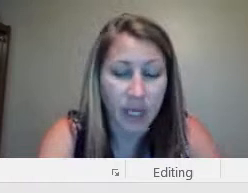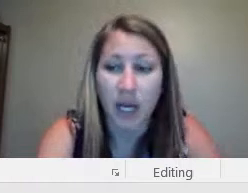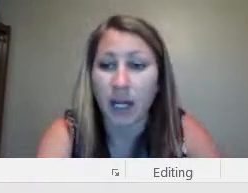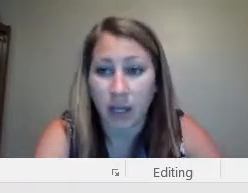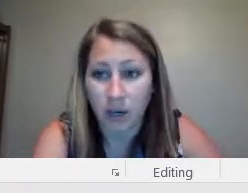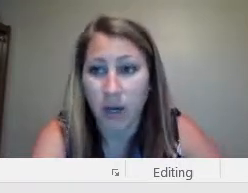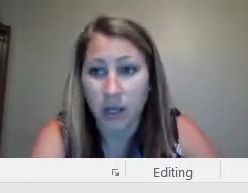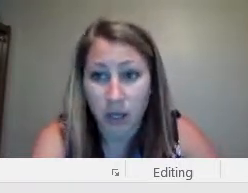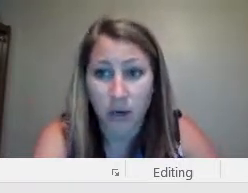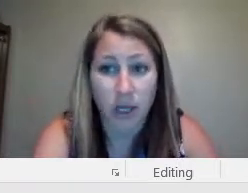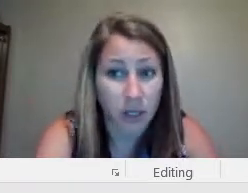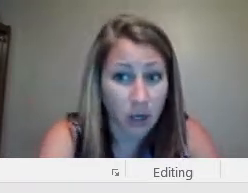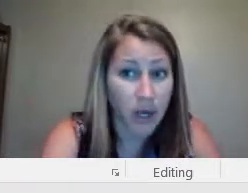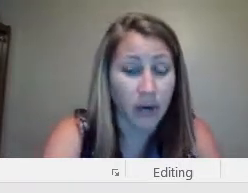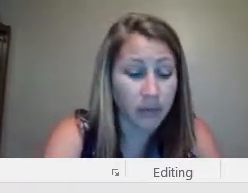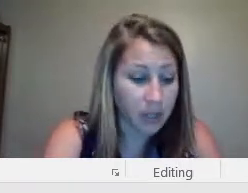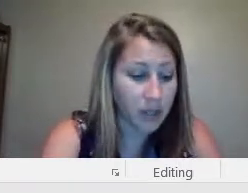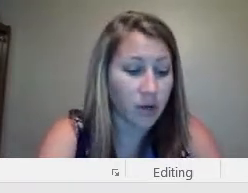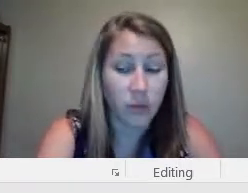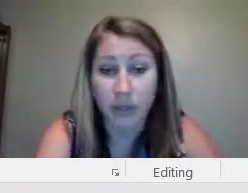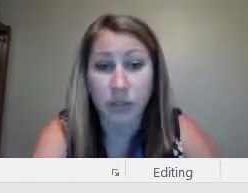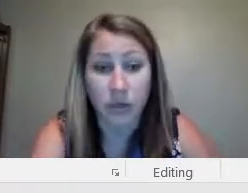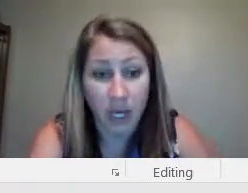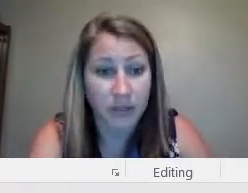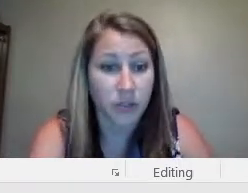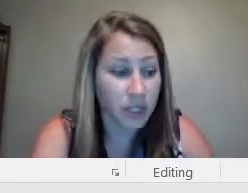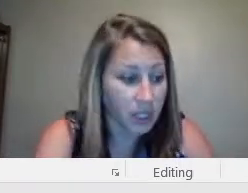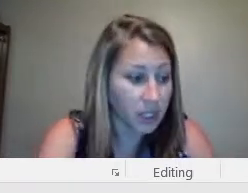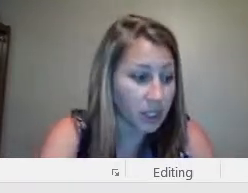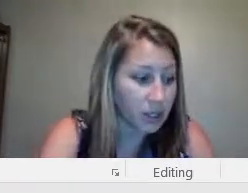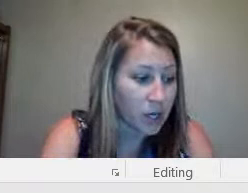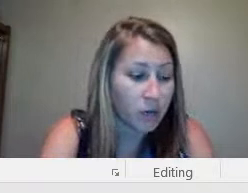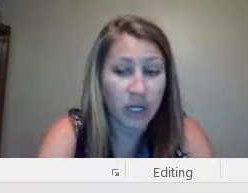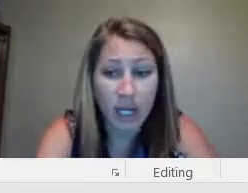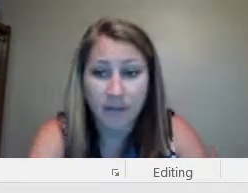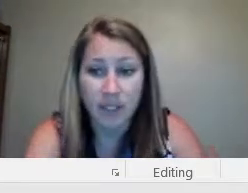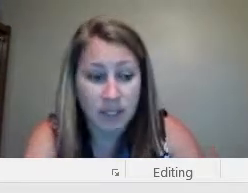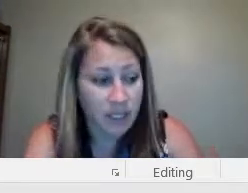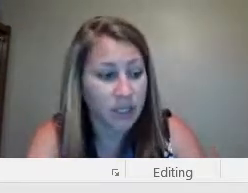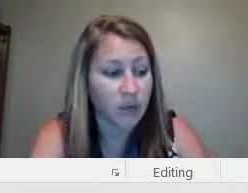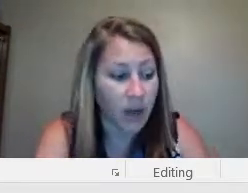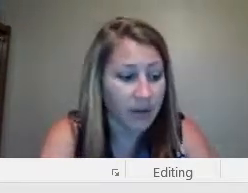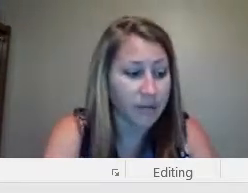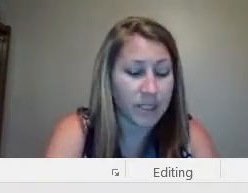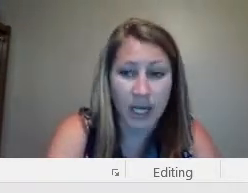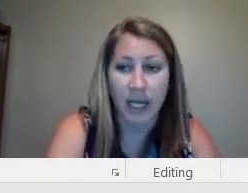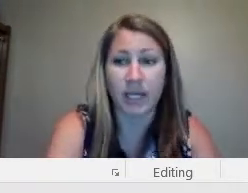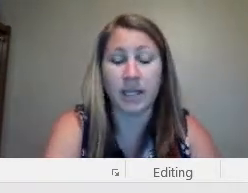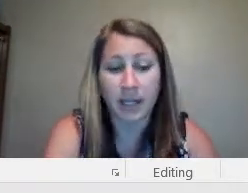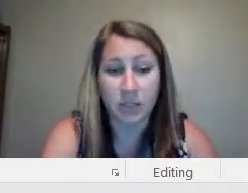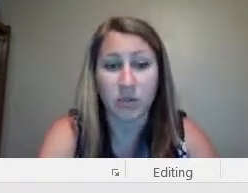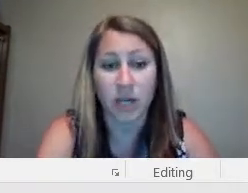together. Hello, hello, hello, Arabella. We're so glad you're here. We love to see you every